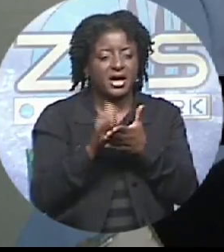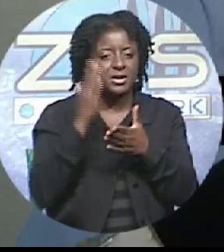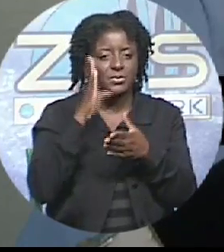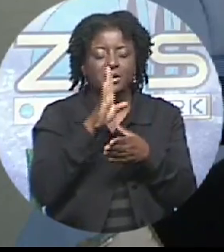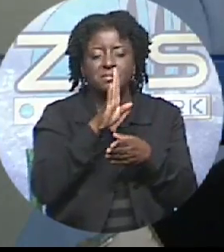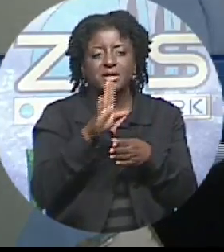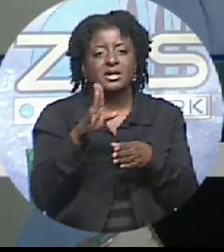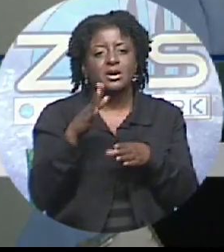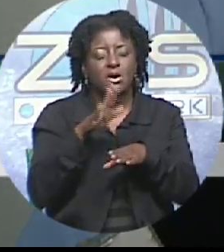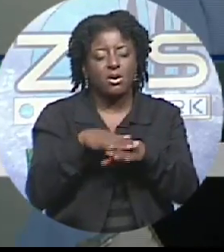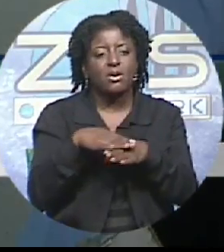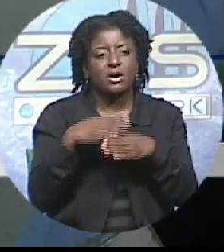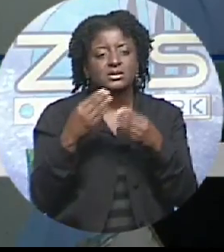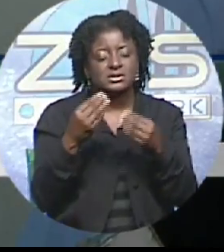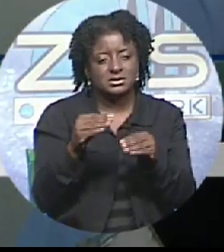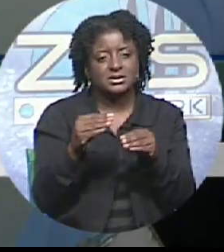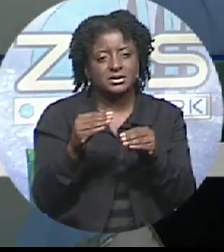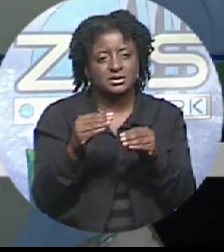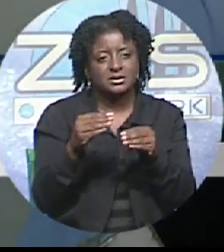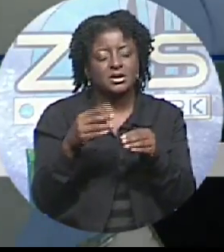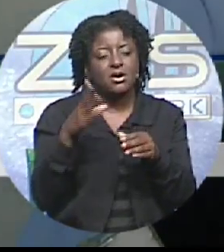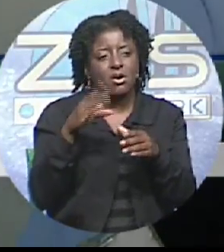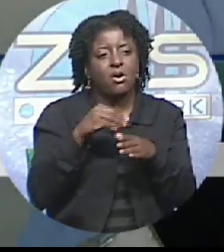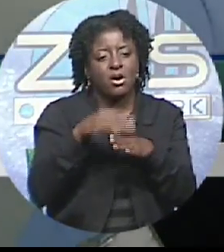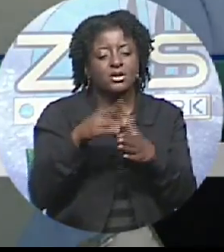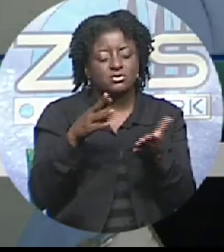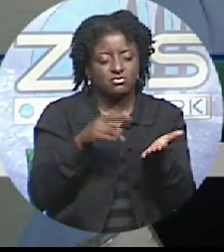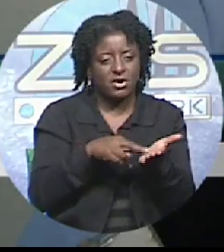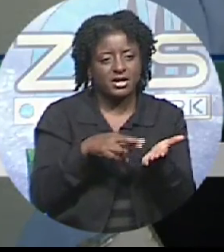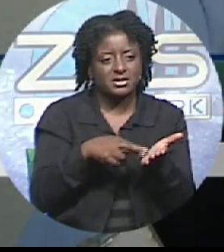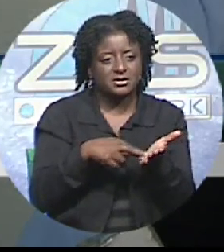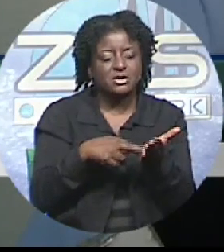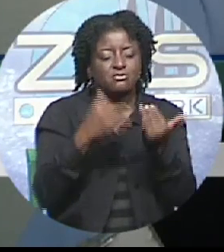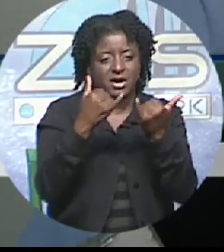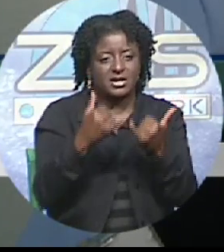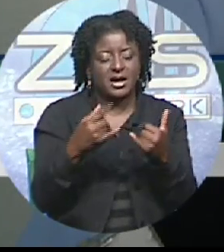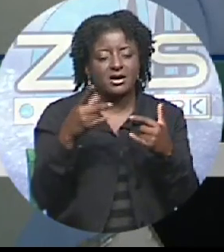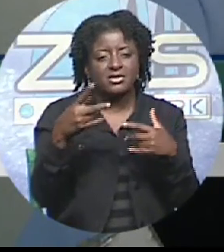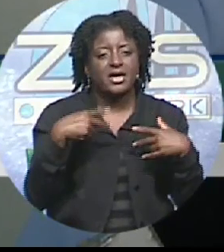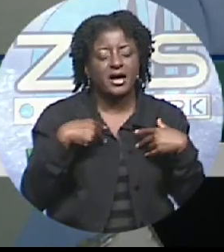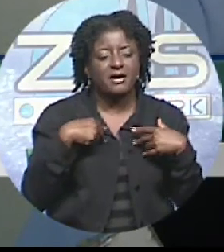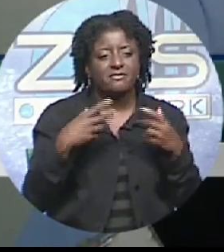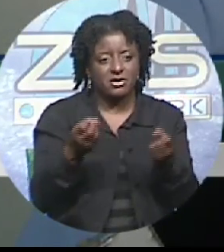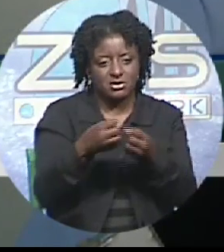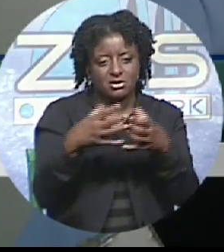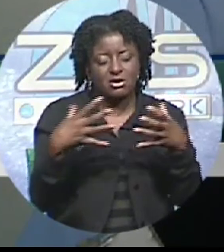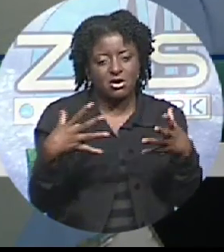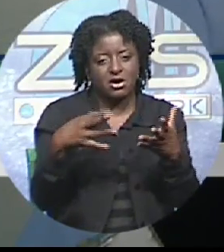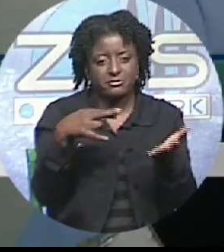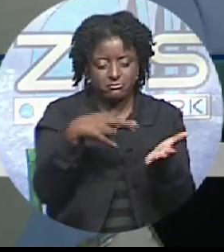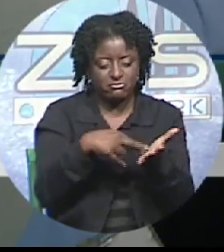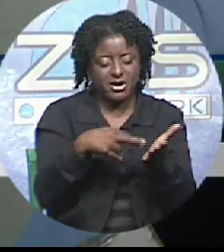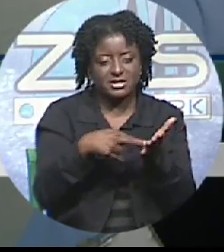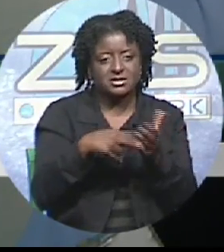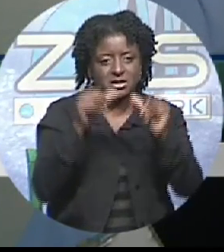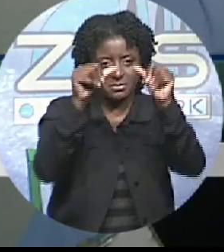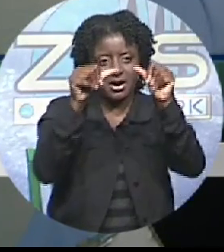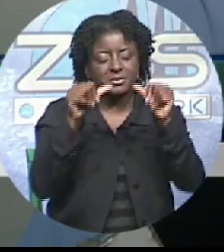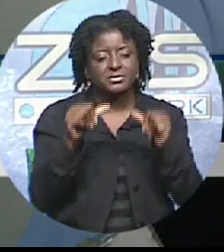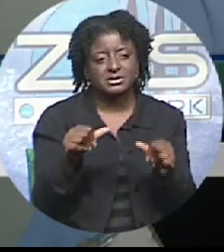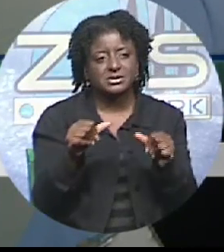do occupy a great deal of rentals. From a sales point of view, we